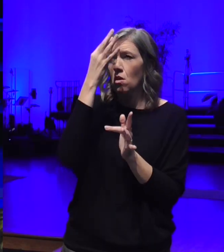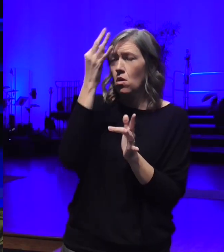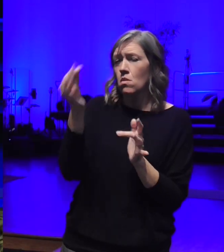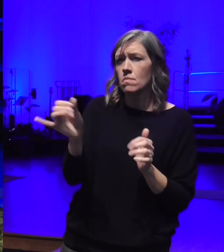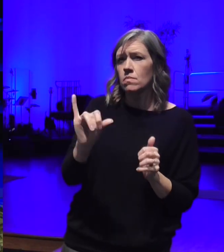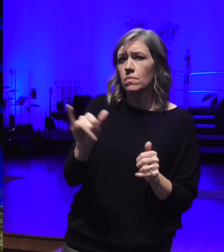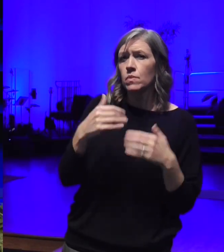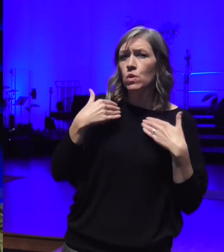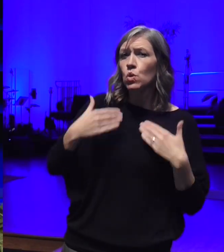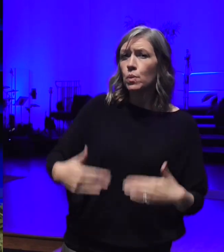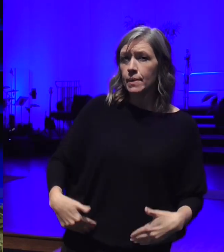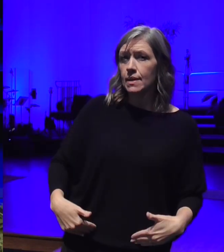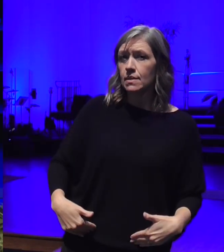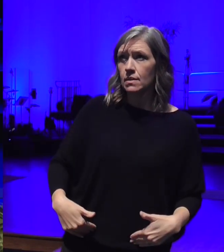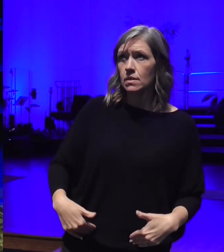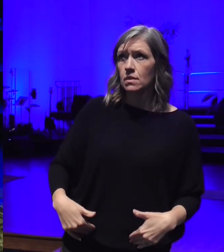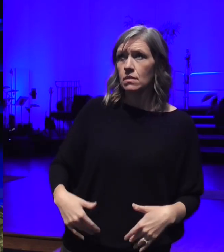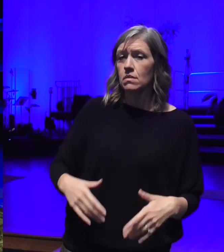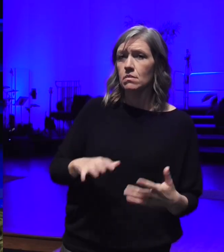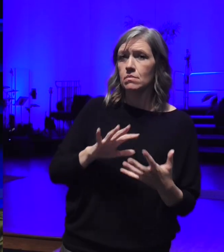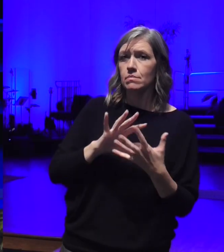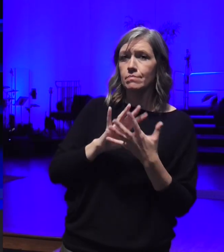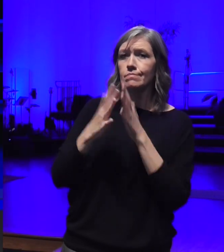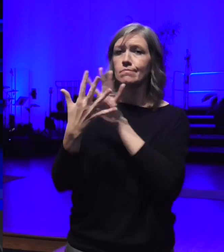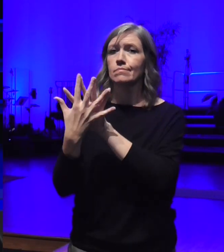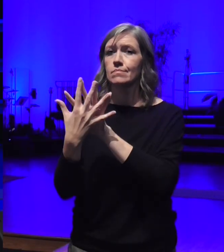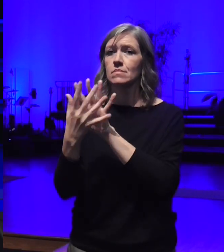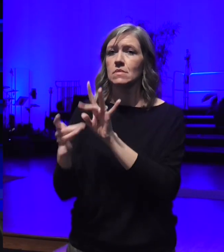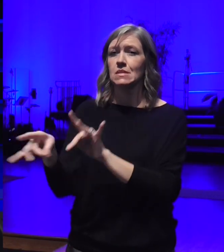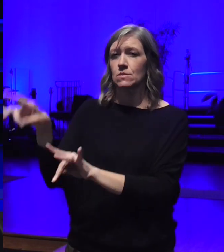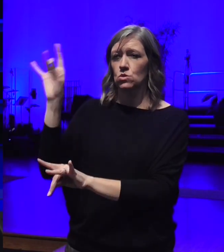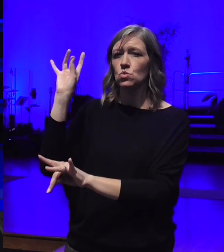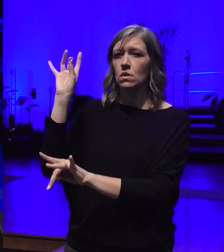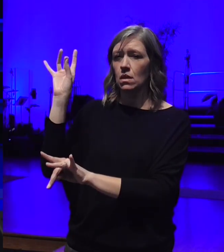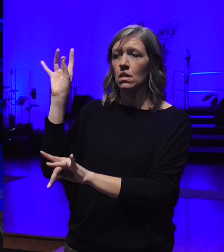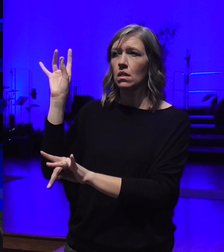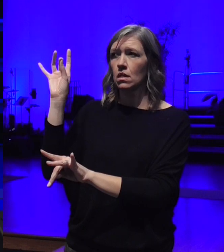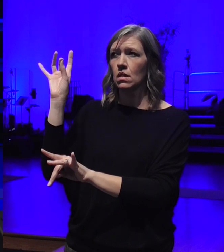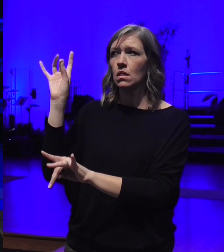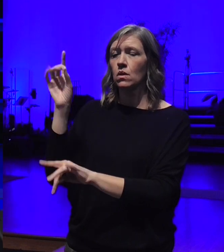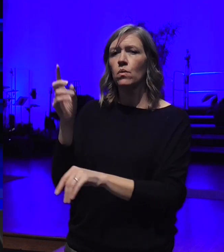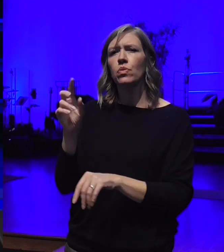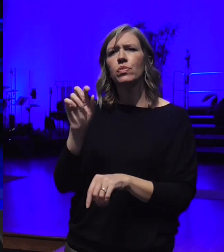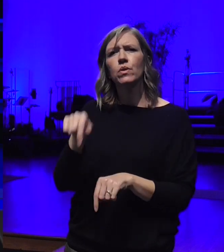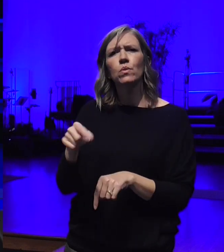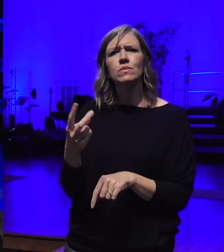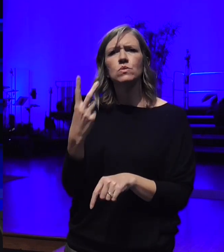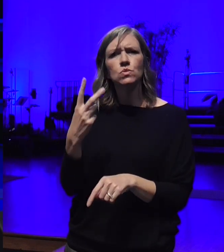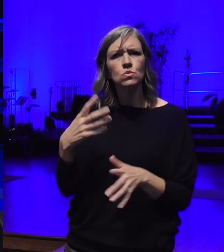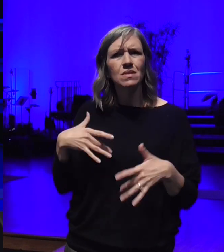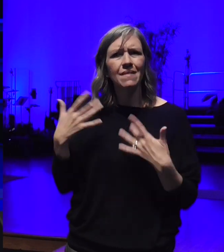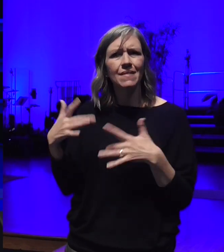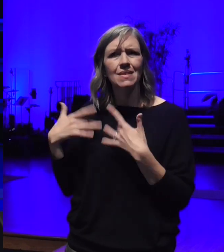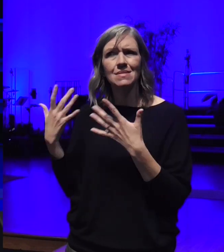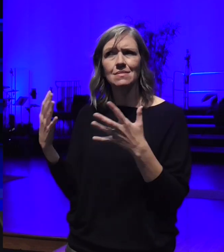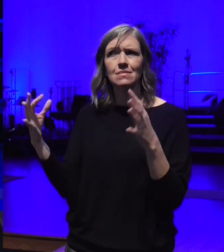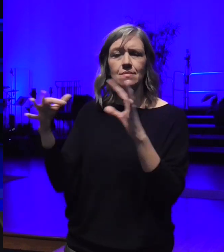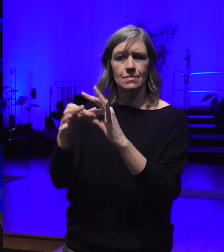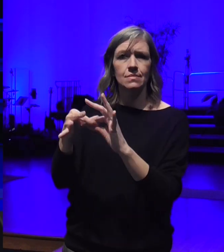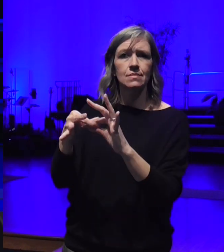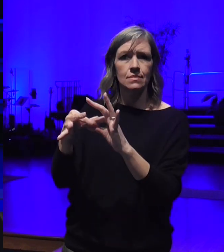human is embraced in the spiritual. These two events are somehow